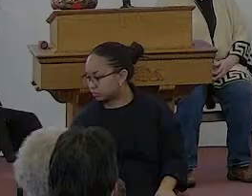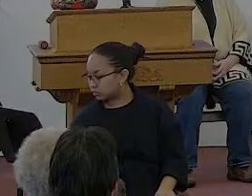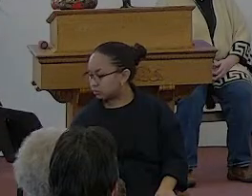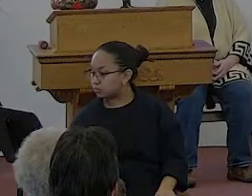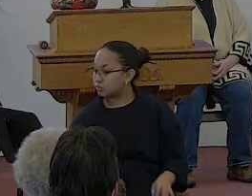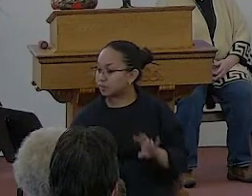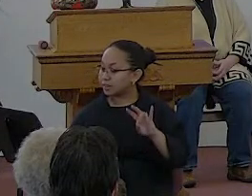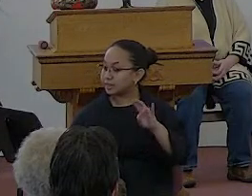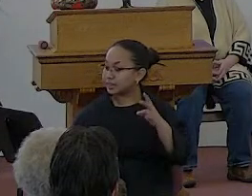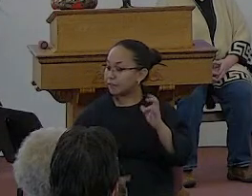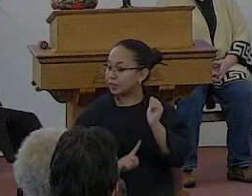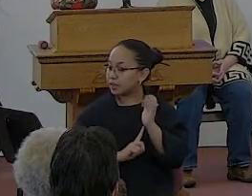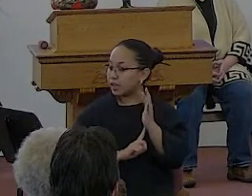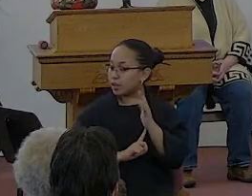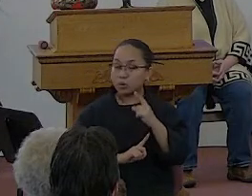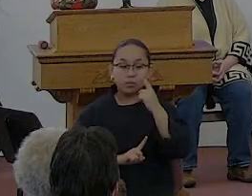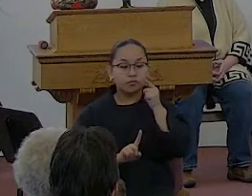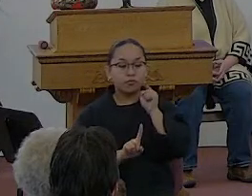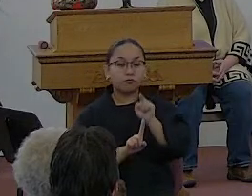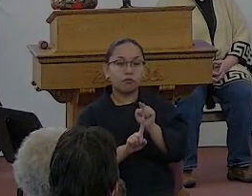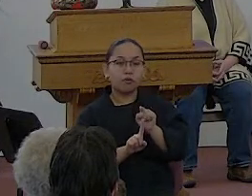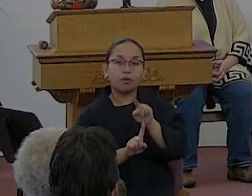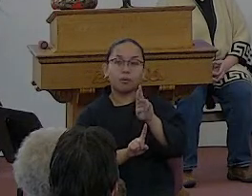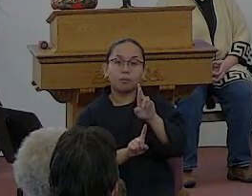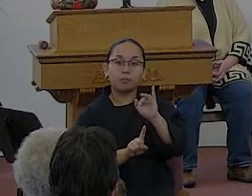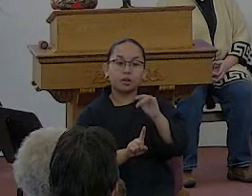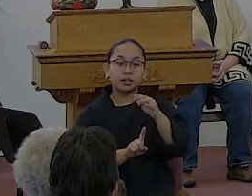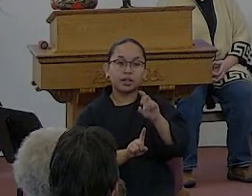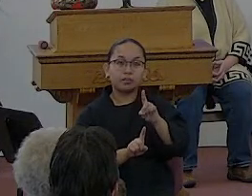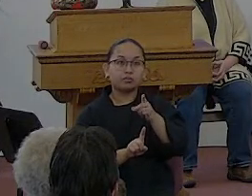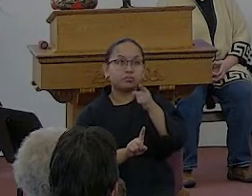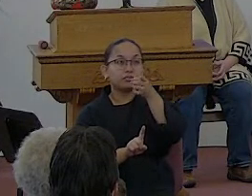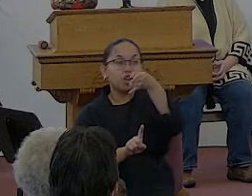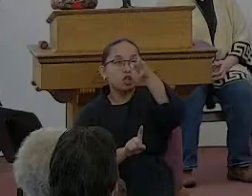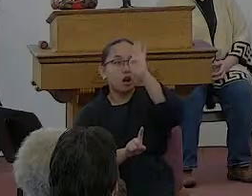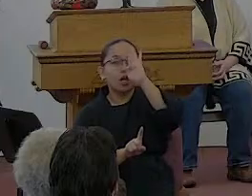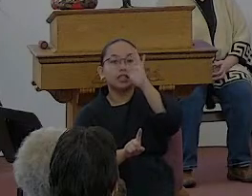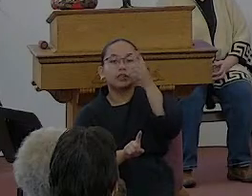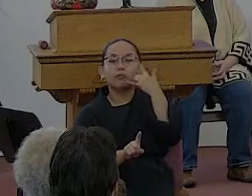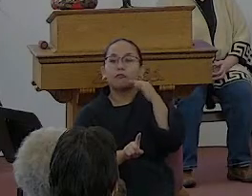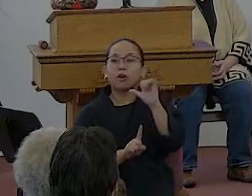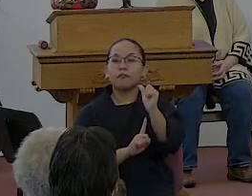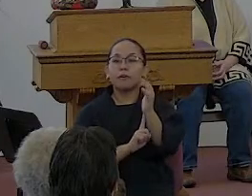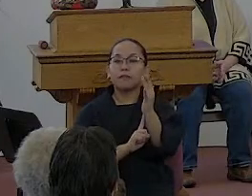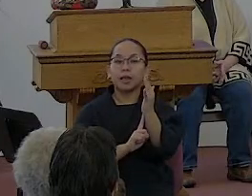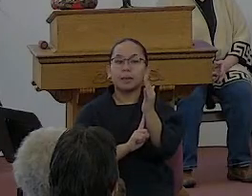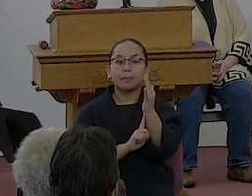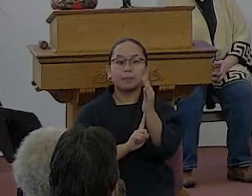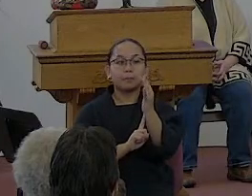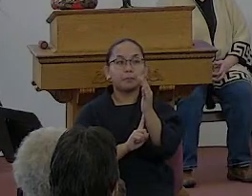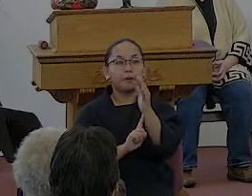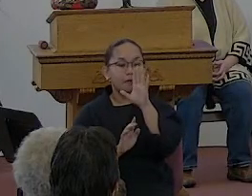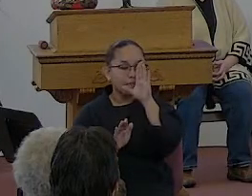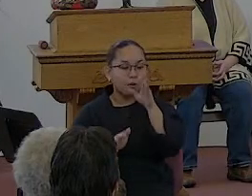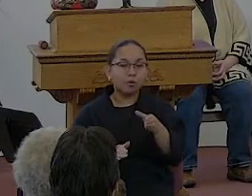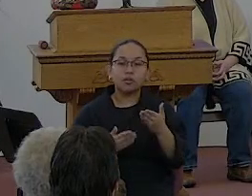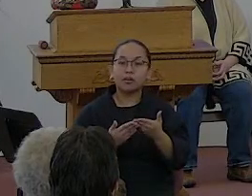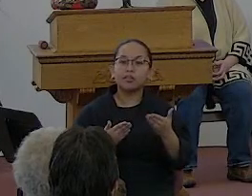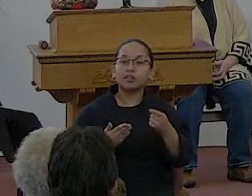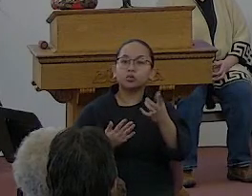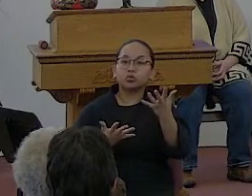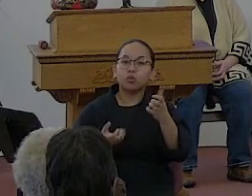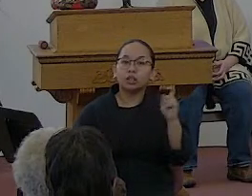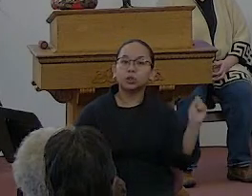This is for Breed and the goddess of the eternal flame. Focus on things you want to change, material